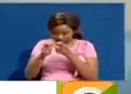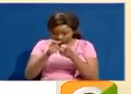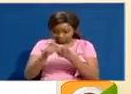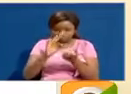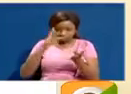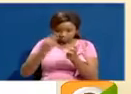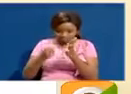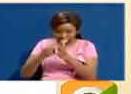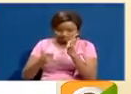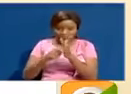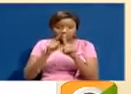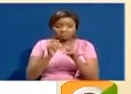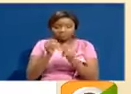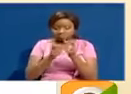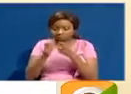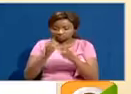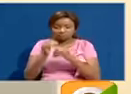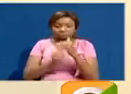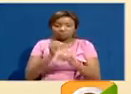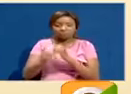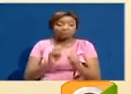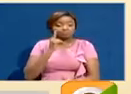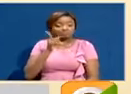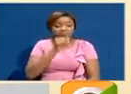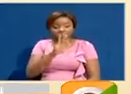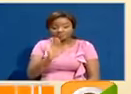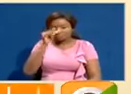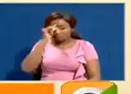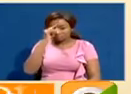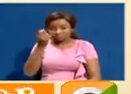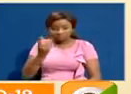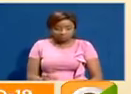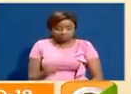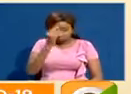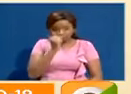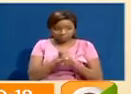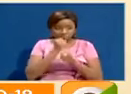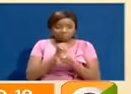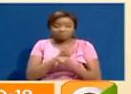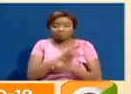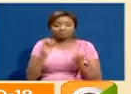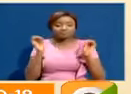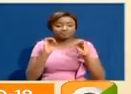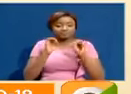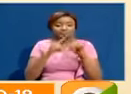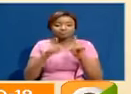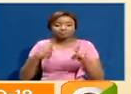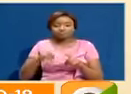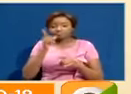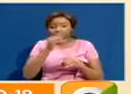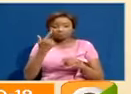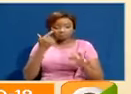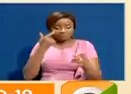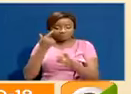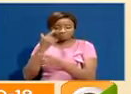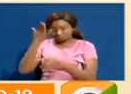the process. So the government alone is not going to undertake this exercise. We've mapped out the facilities and